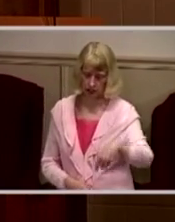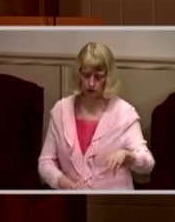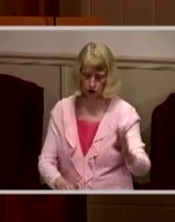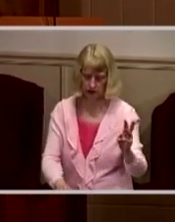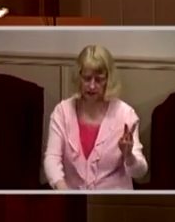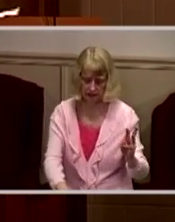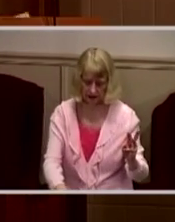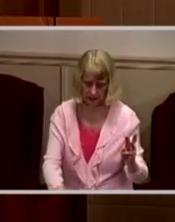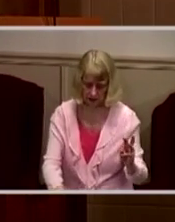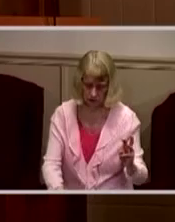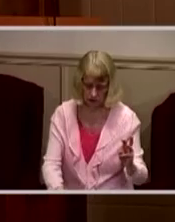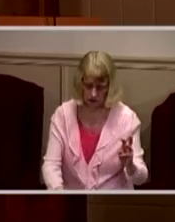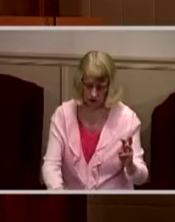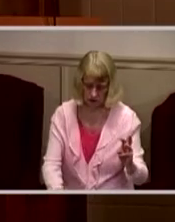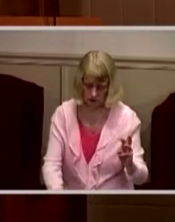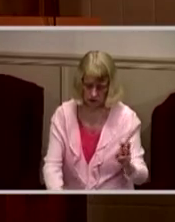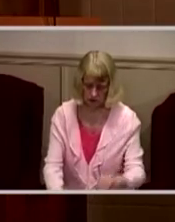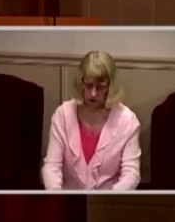16.